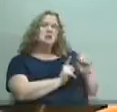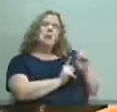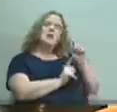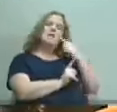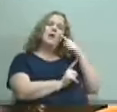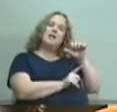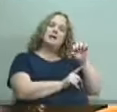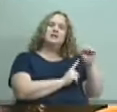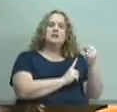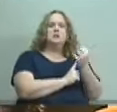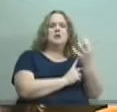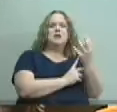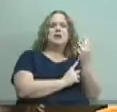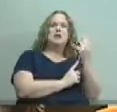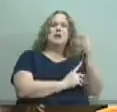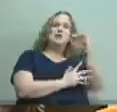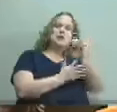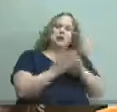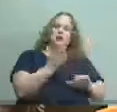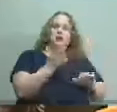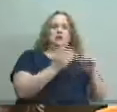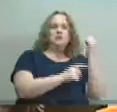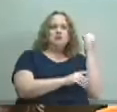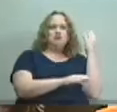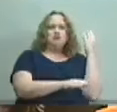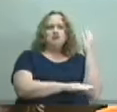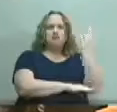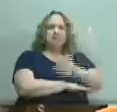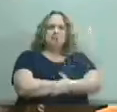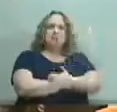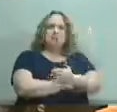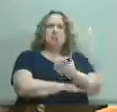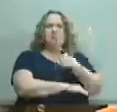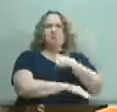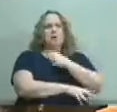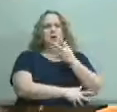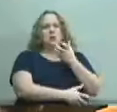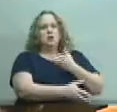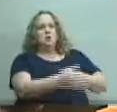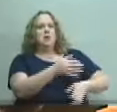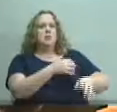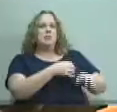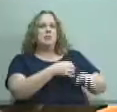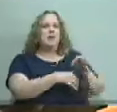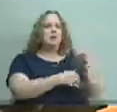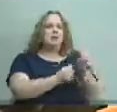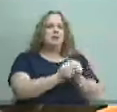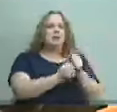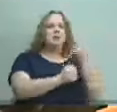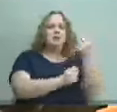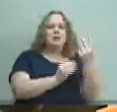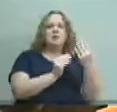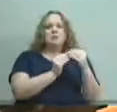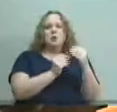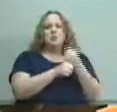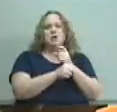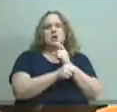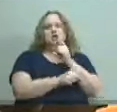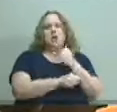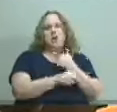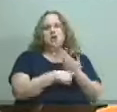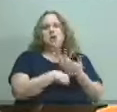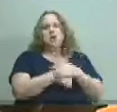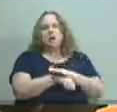try and get to a point where actually if we tear down we cut down a tree at least we replace it with maybe three more just to make sure that we do have some type of coverage for that